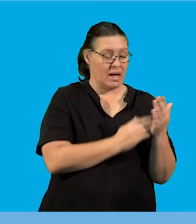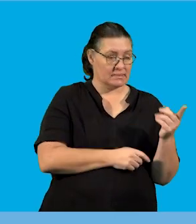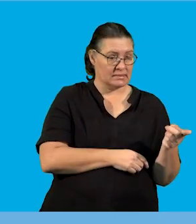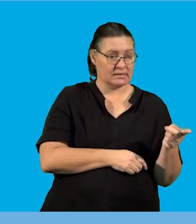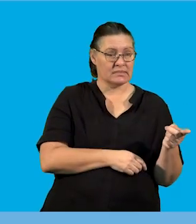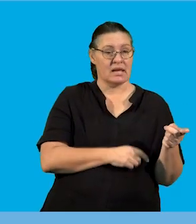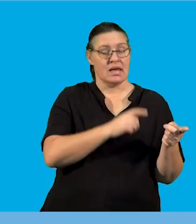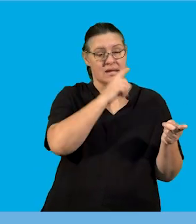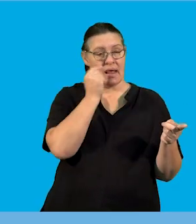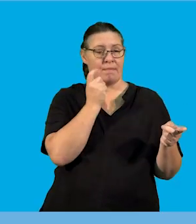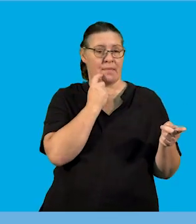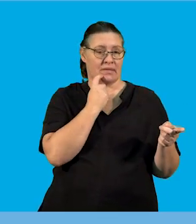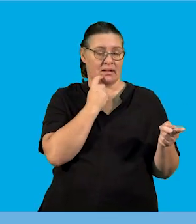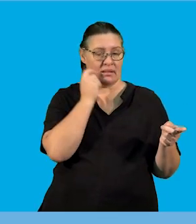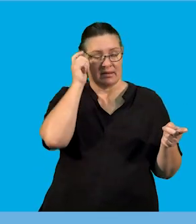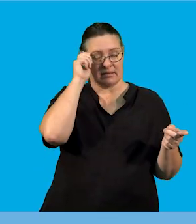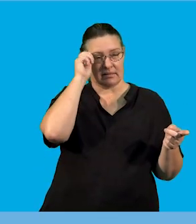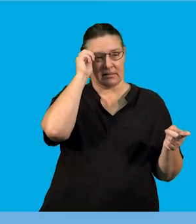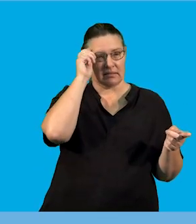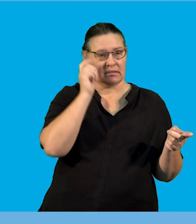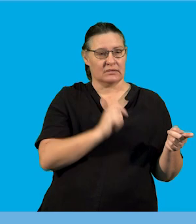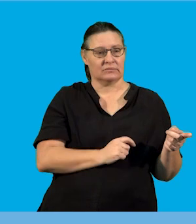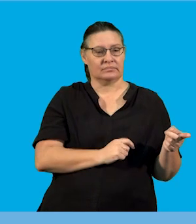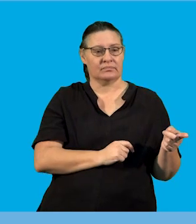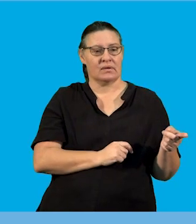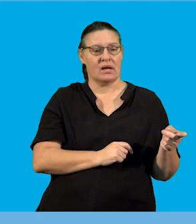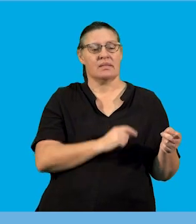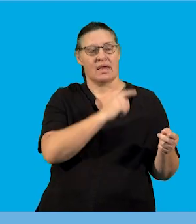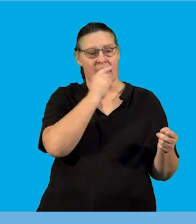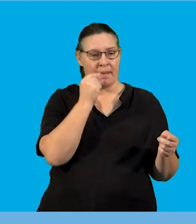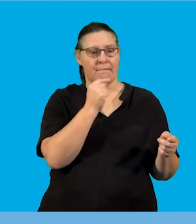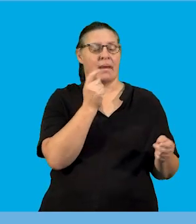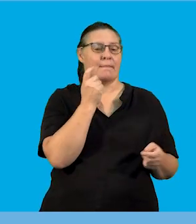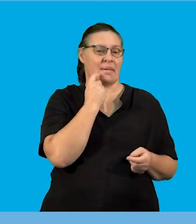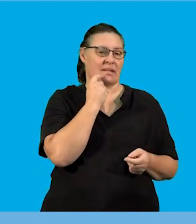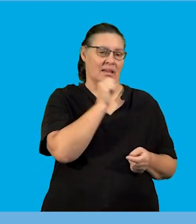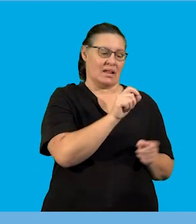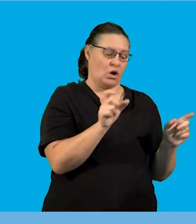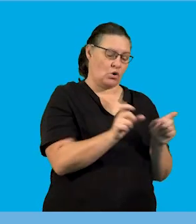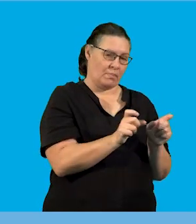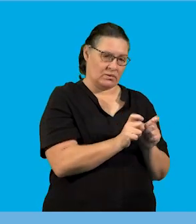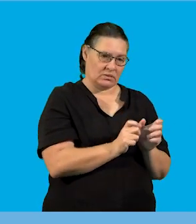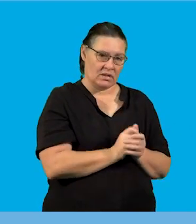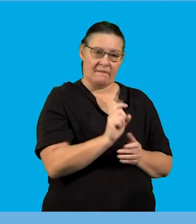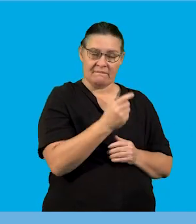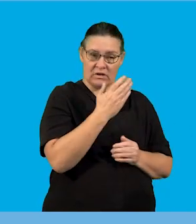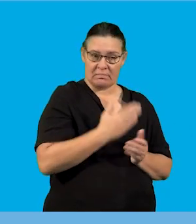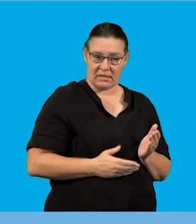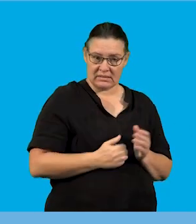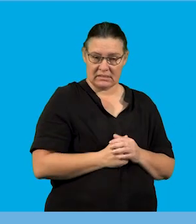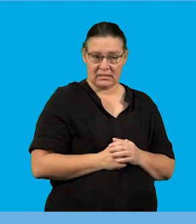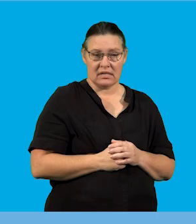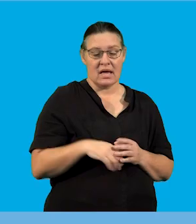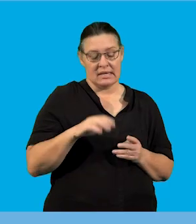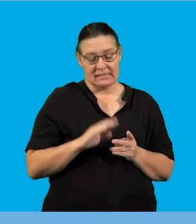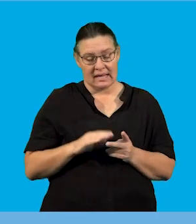whereby the first part is the name of the metal. So we have that particular compound, you need to start by naming the metal in that compound. So that's